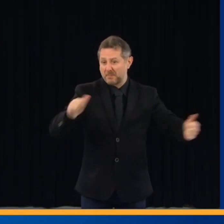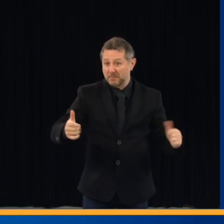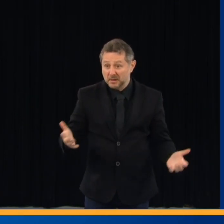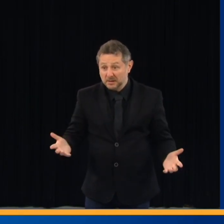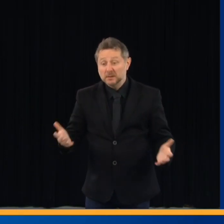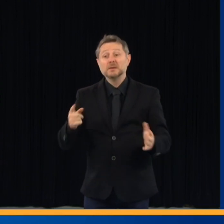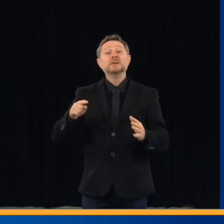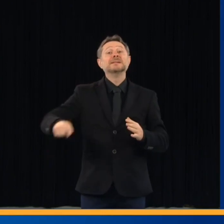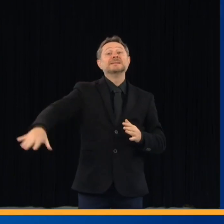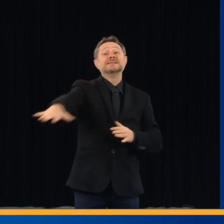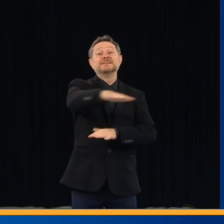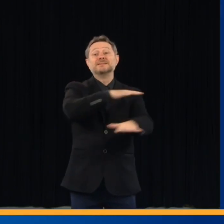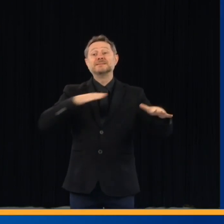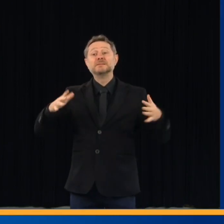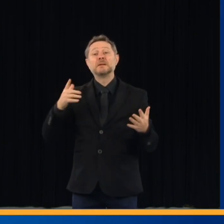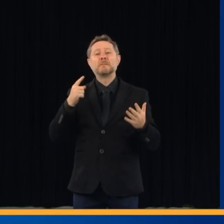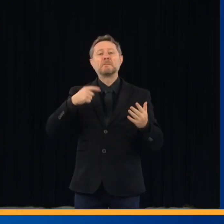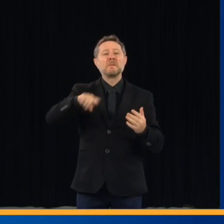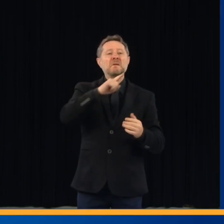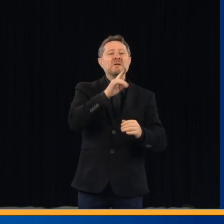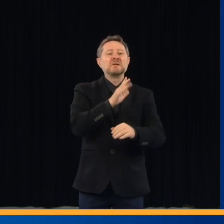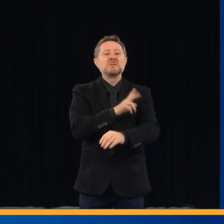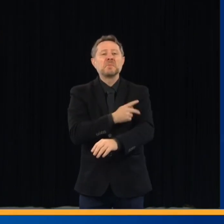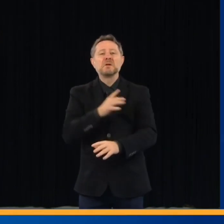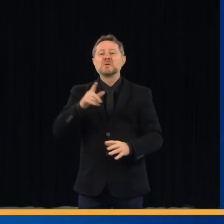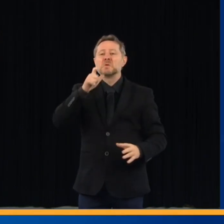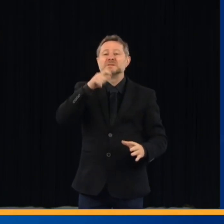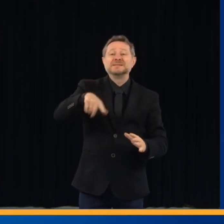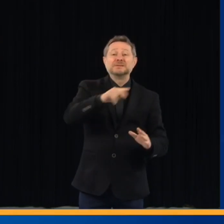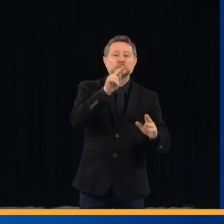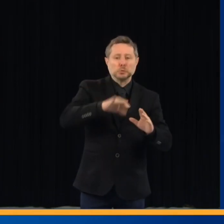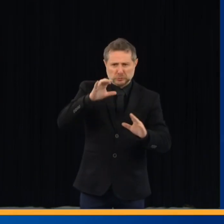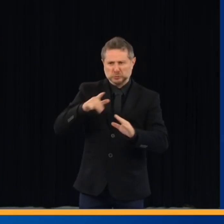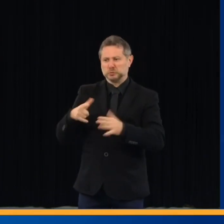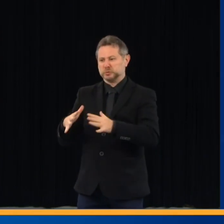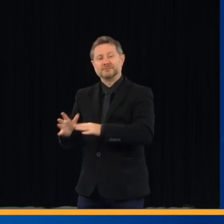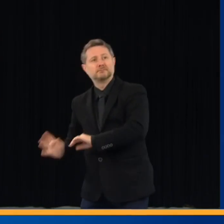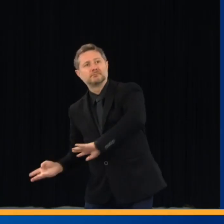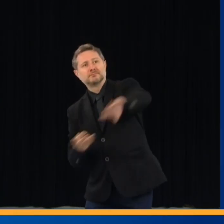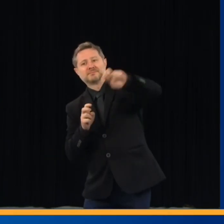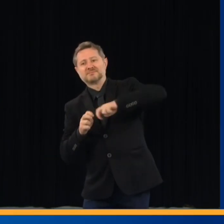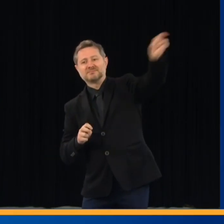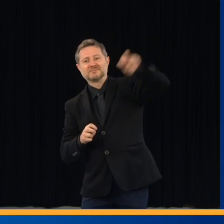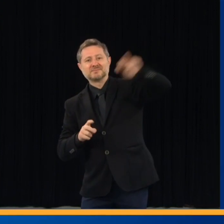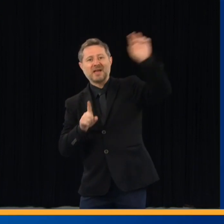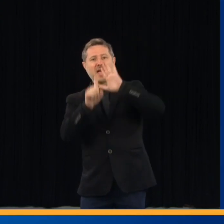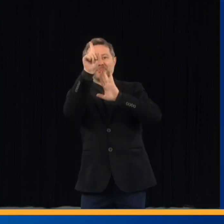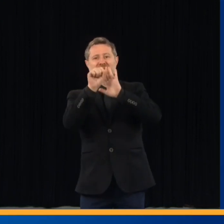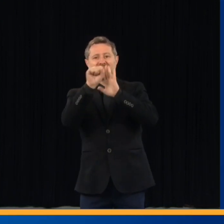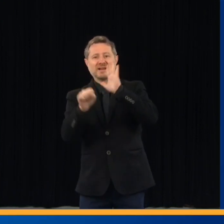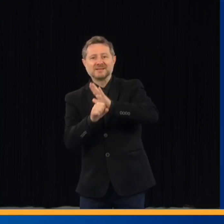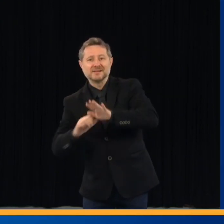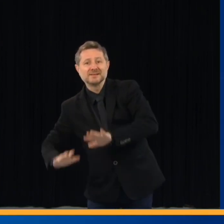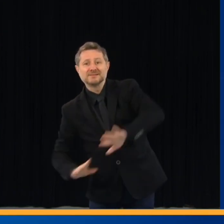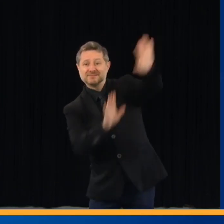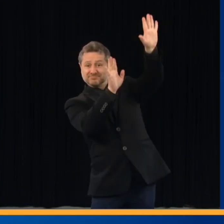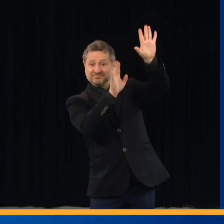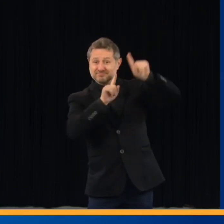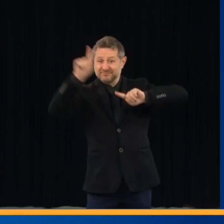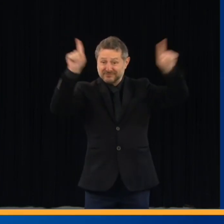patients from downstate hospitals to upstate hospitals, and that is continuing. When does this